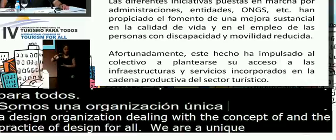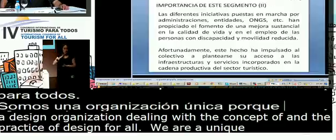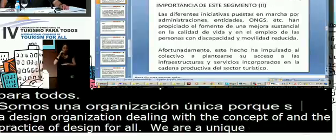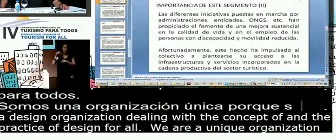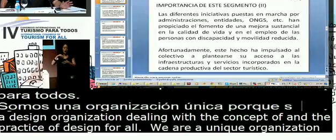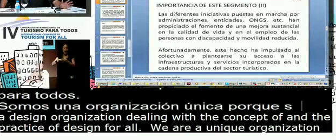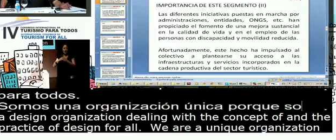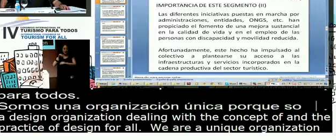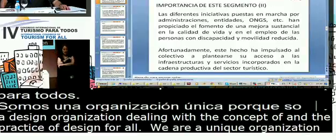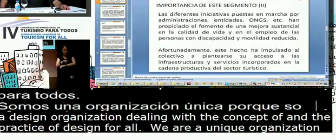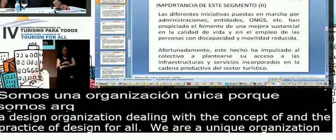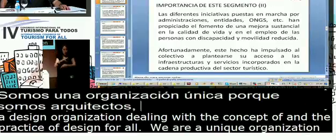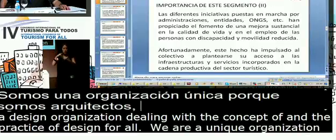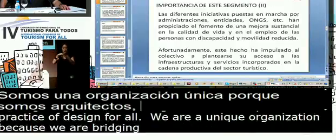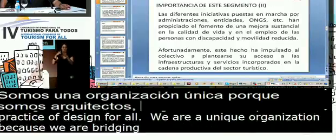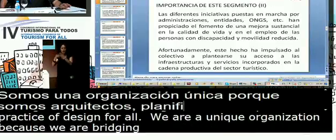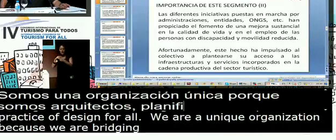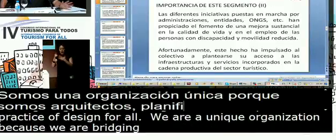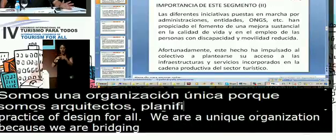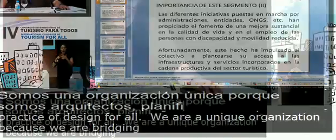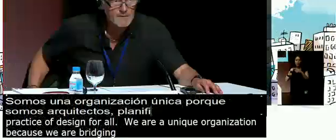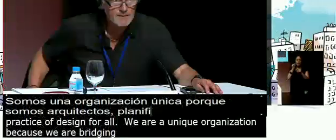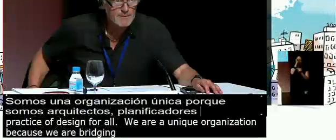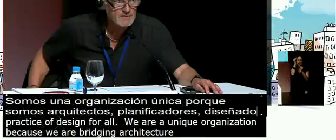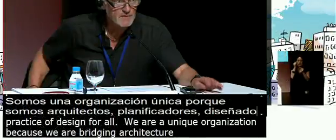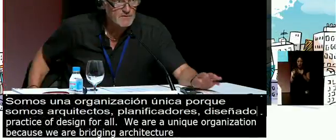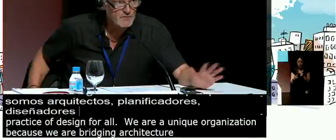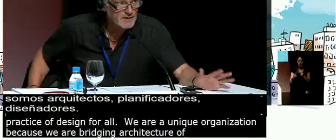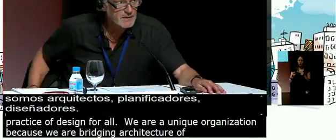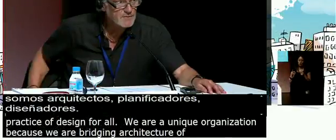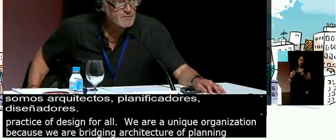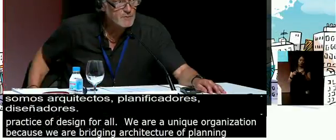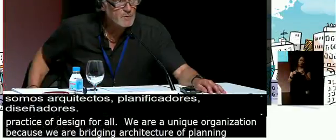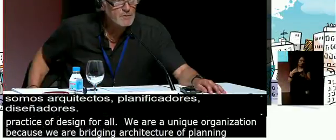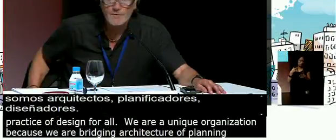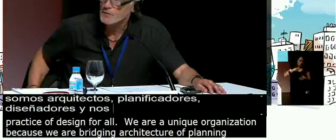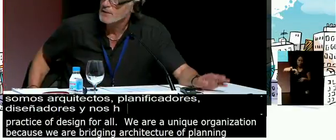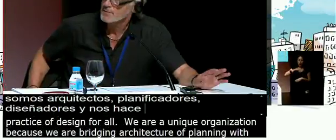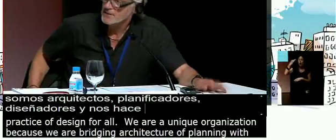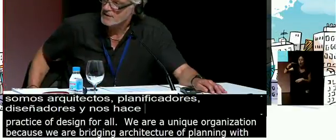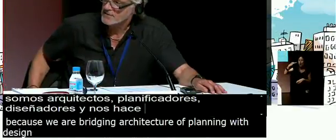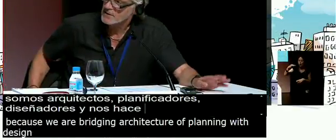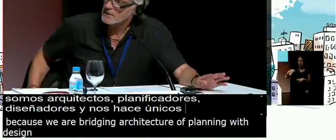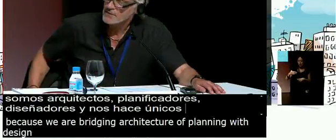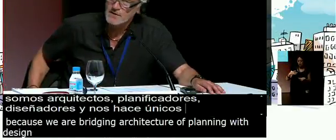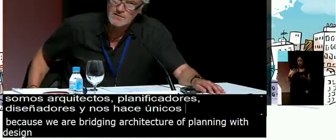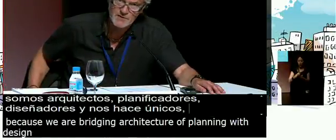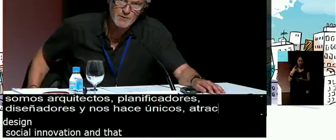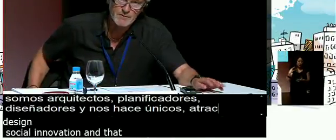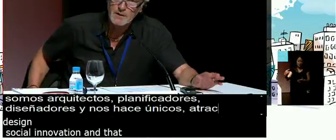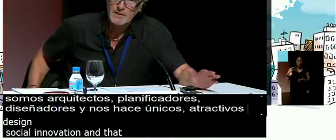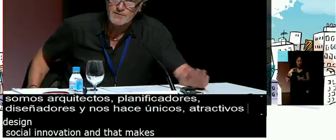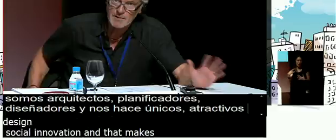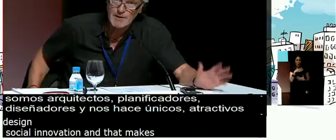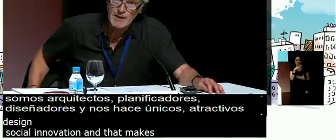and social innovation. And that makes us unique and that makes us attractive. So during my presidency now for 6 years,